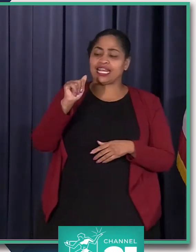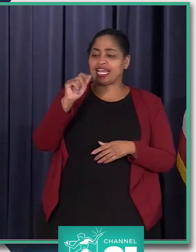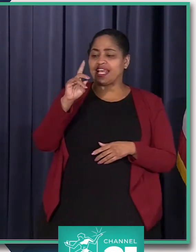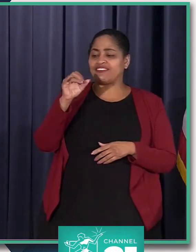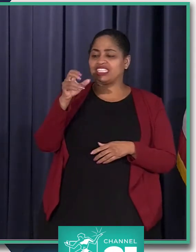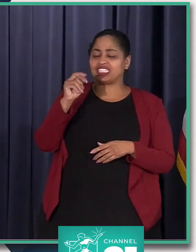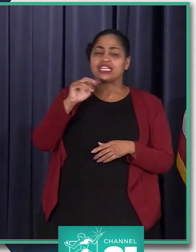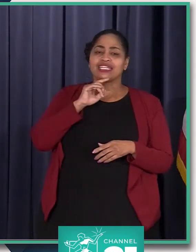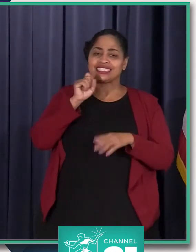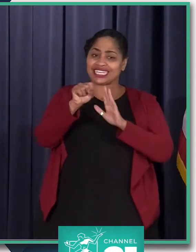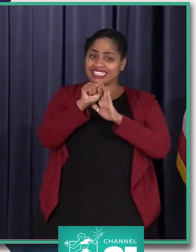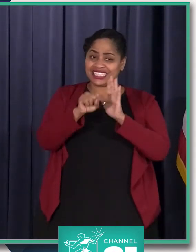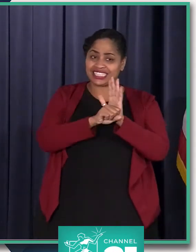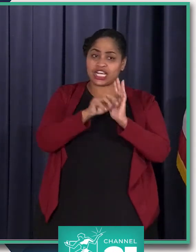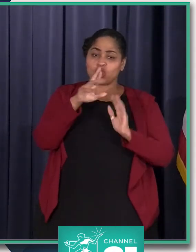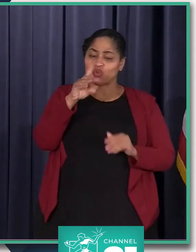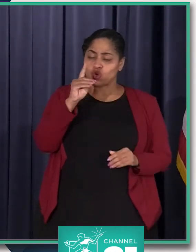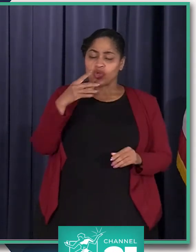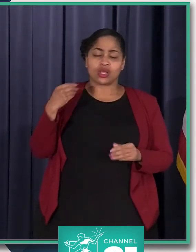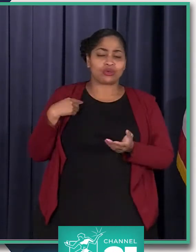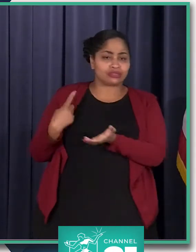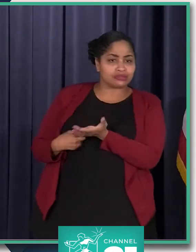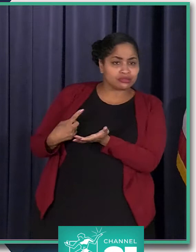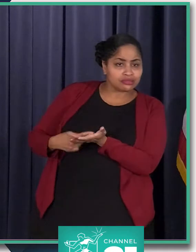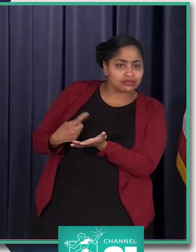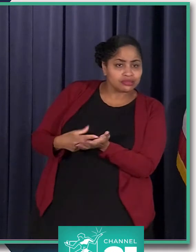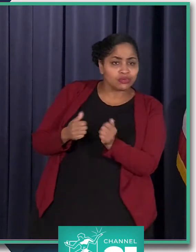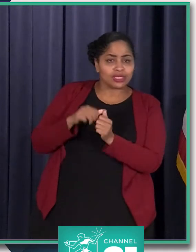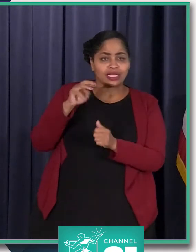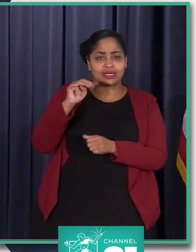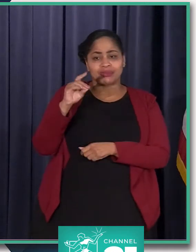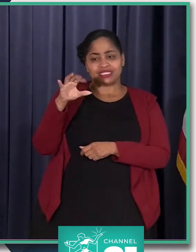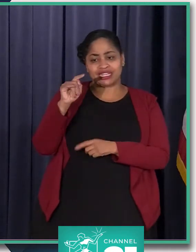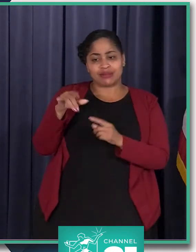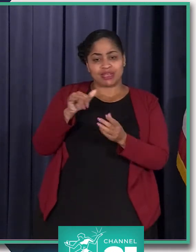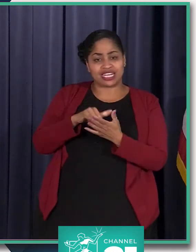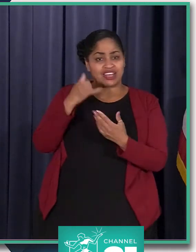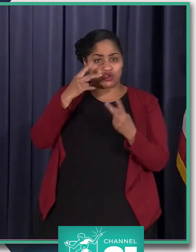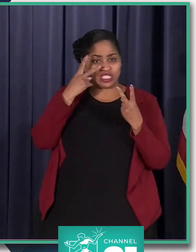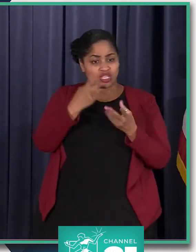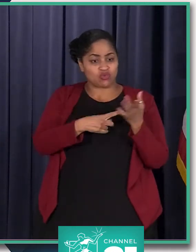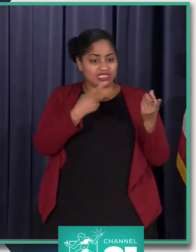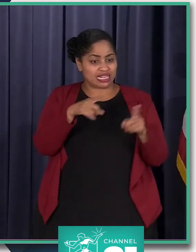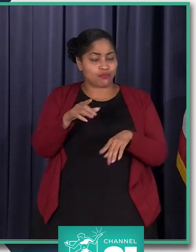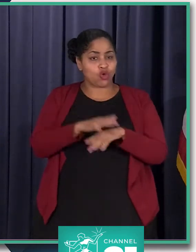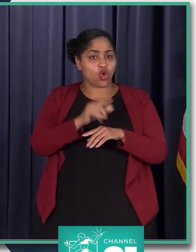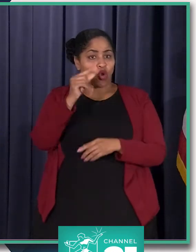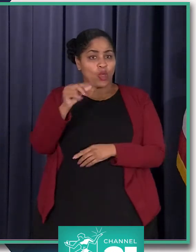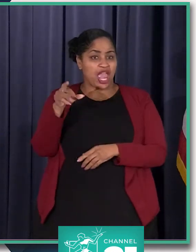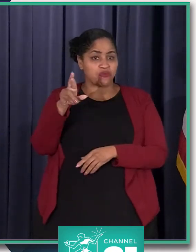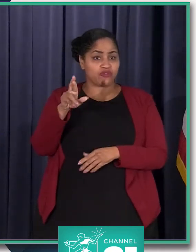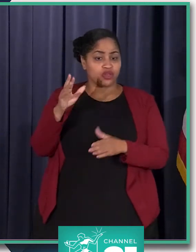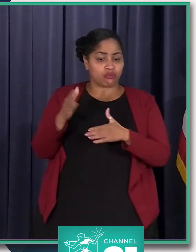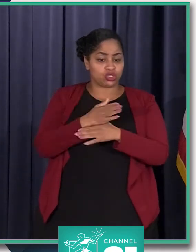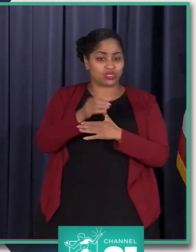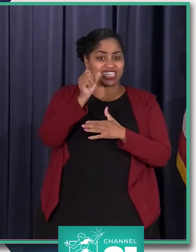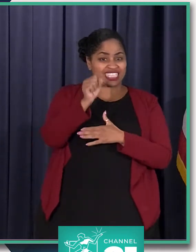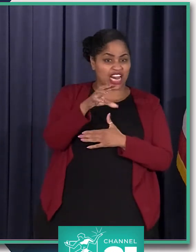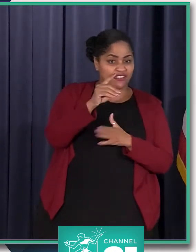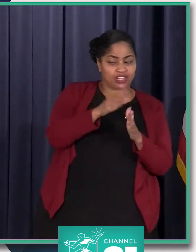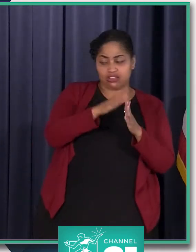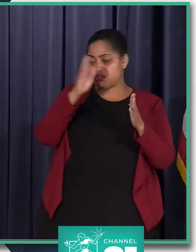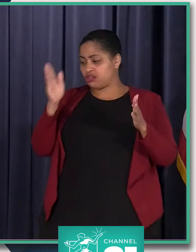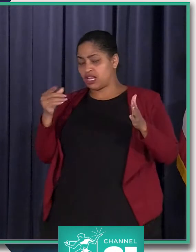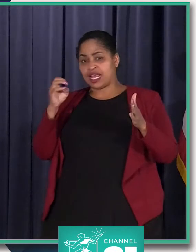we are talking to MDOT about. If you look at what was happening now on Grand River between Southfield and